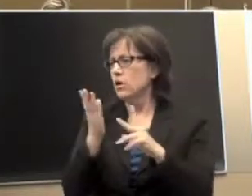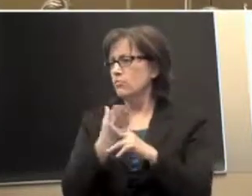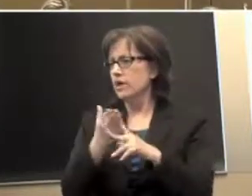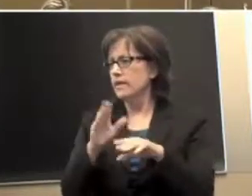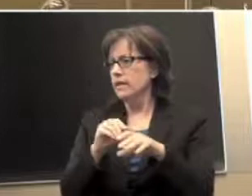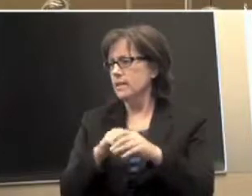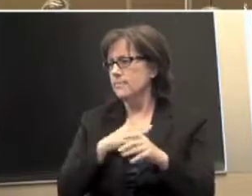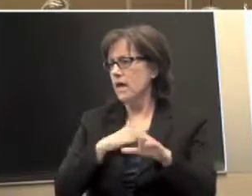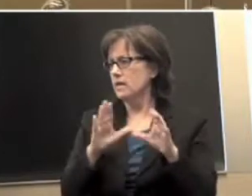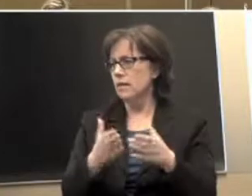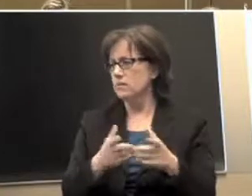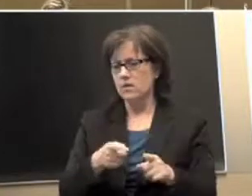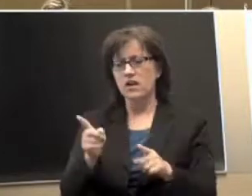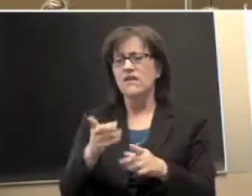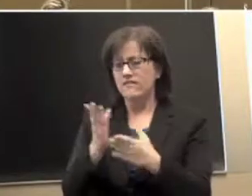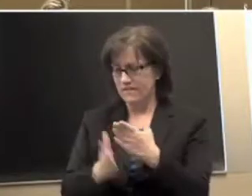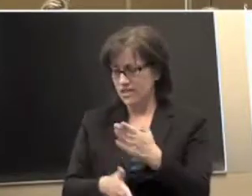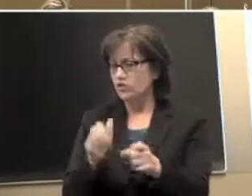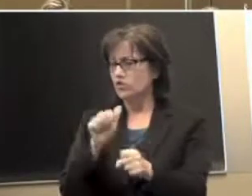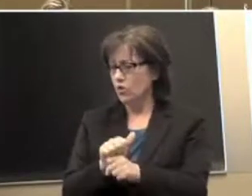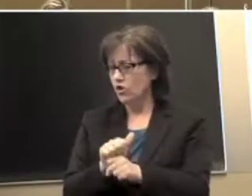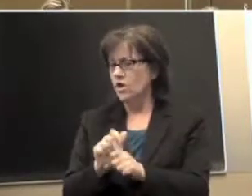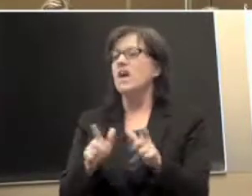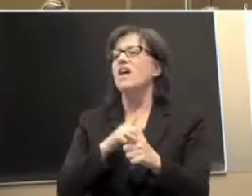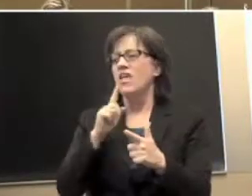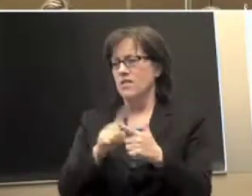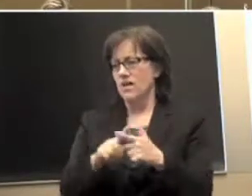Not right now. You got to finish that work, then you can take a break.